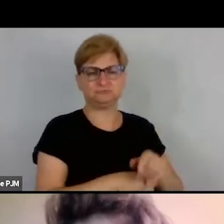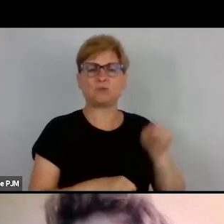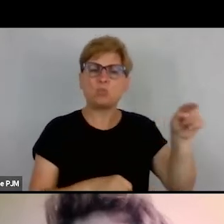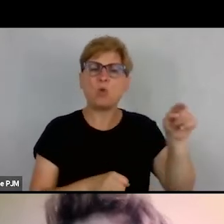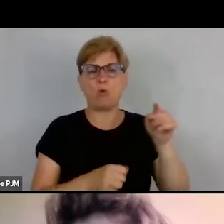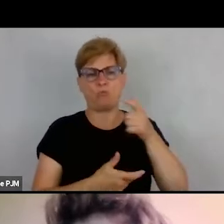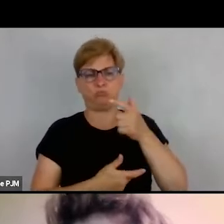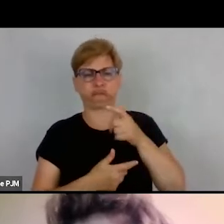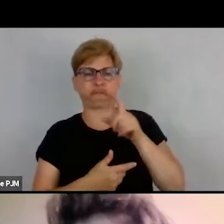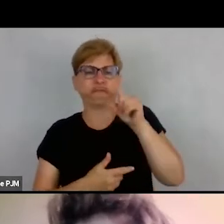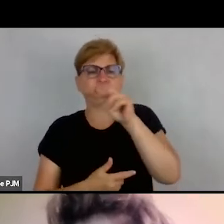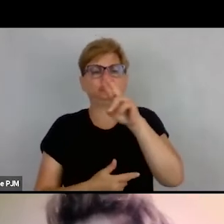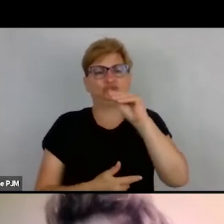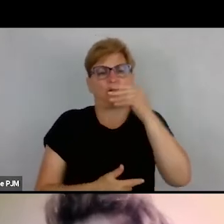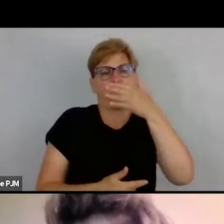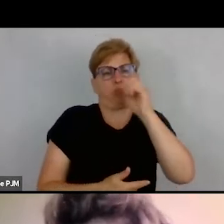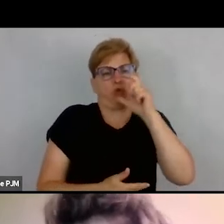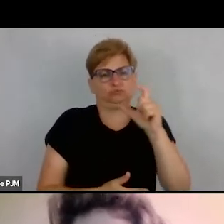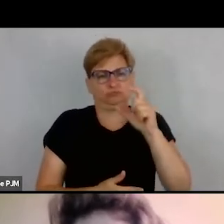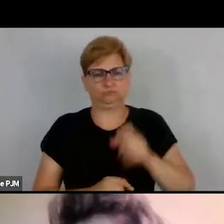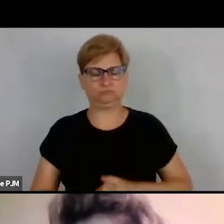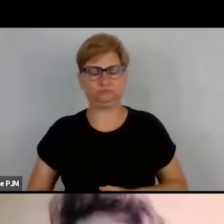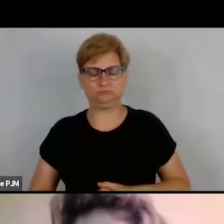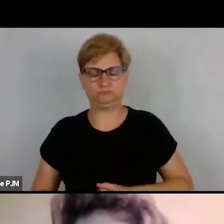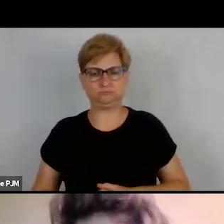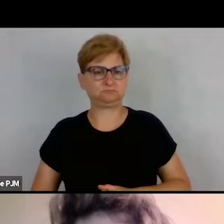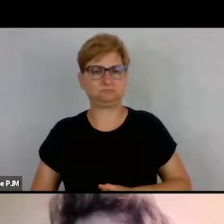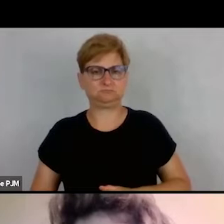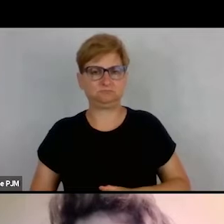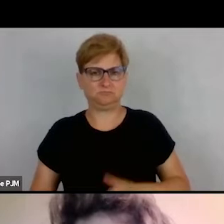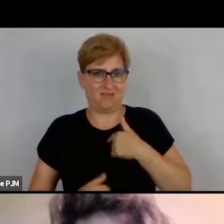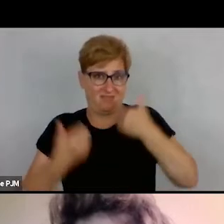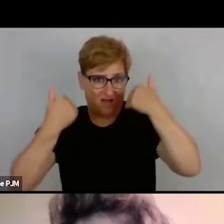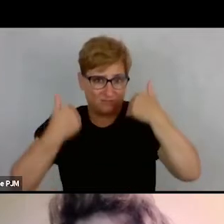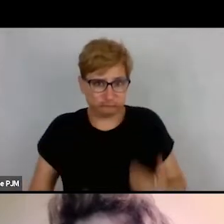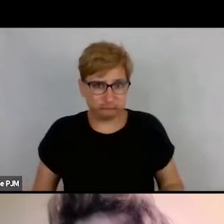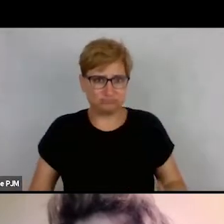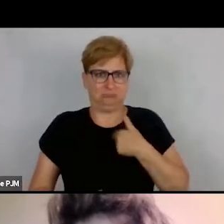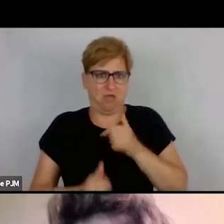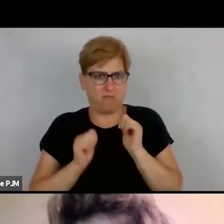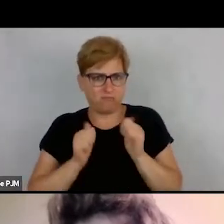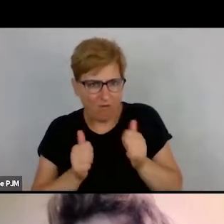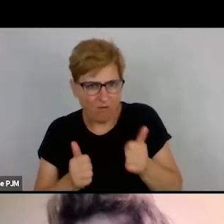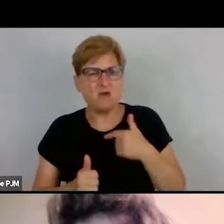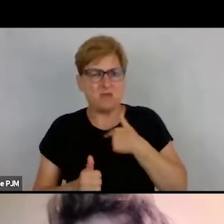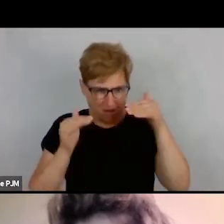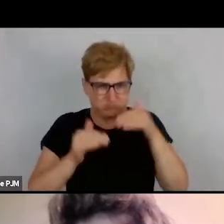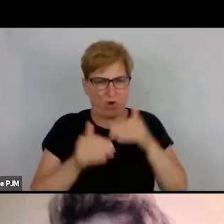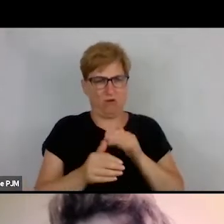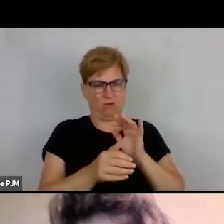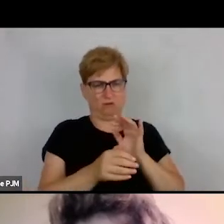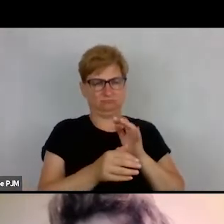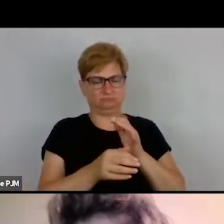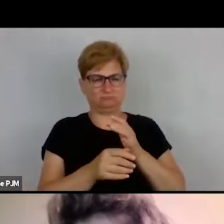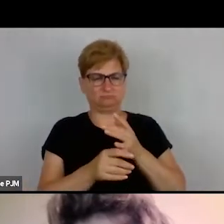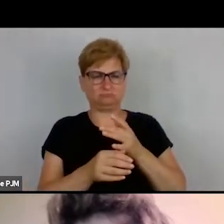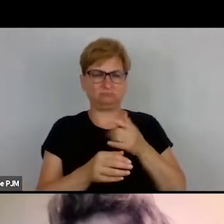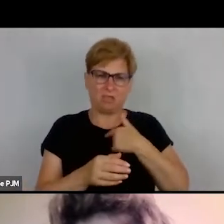professional streams came together in a certain way. And as an activist, I was always thinking about, well,